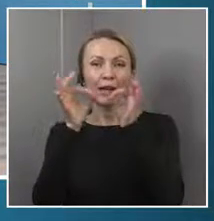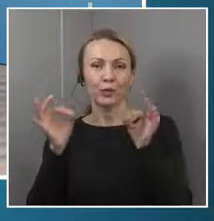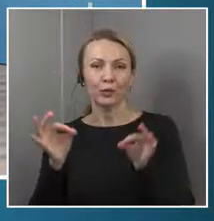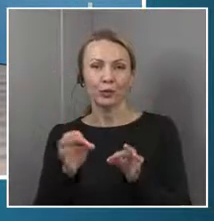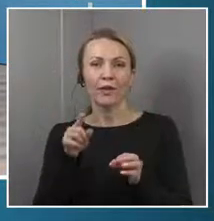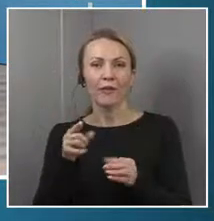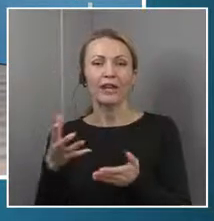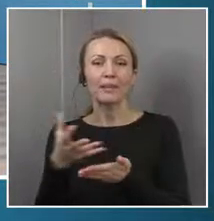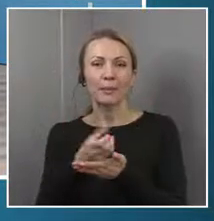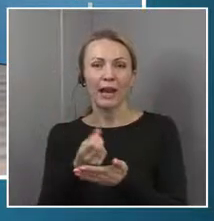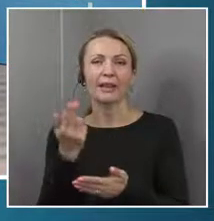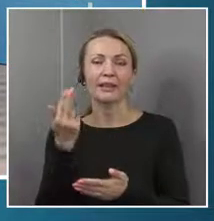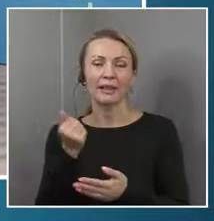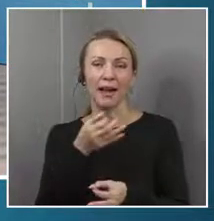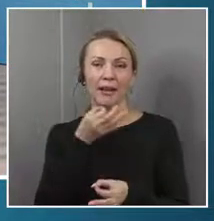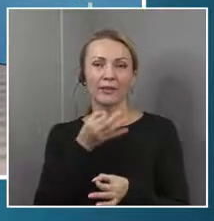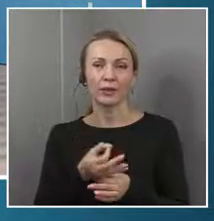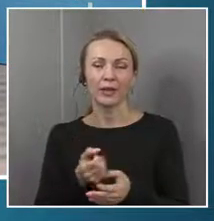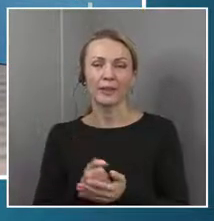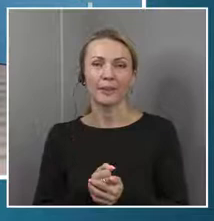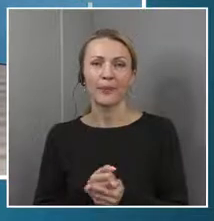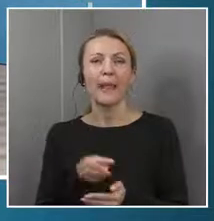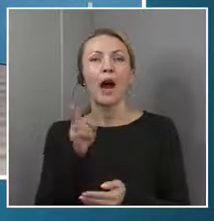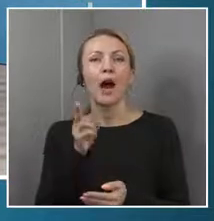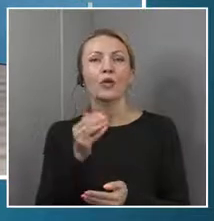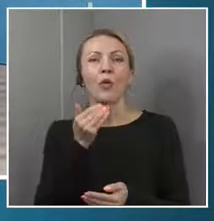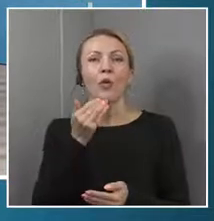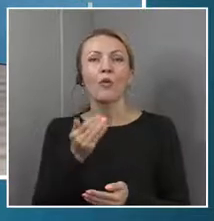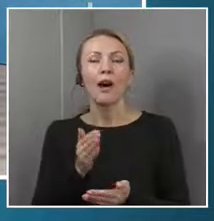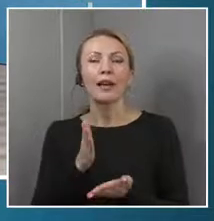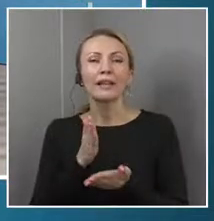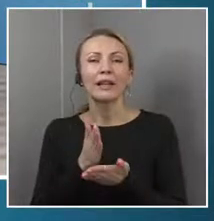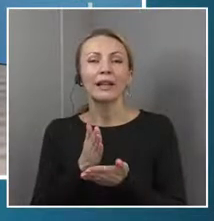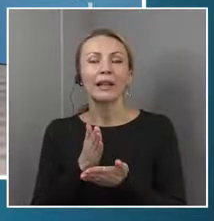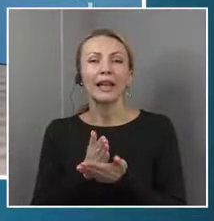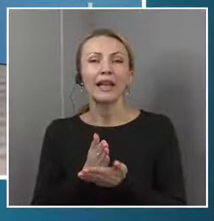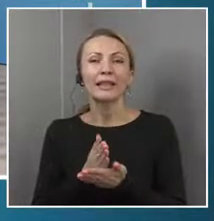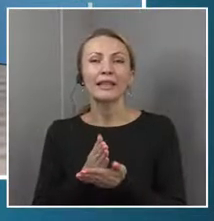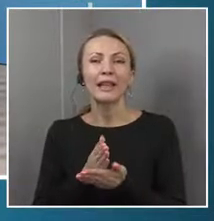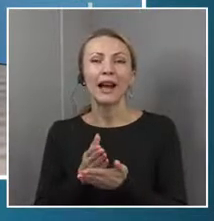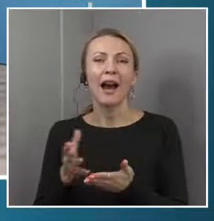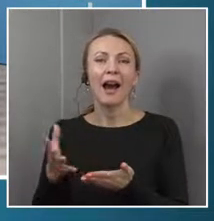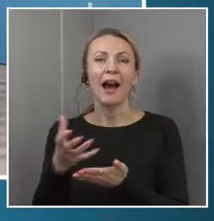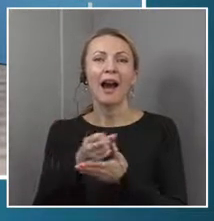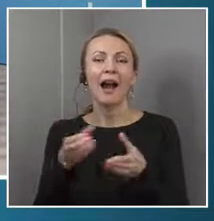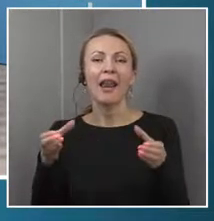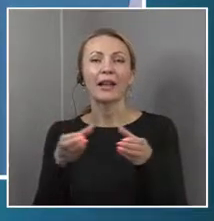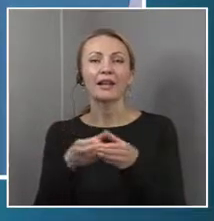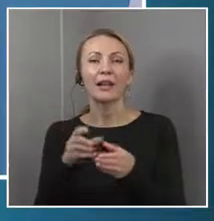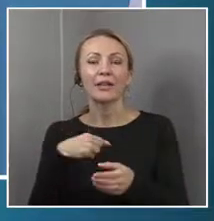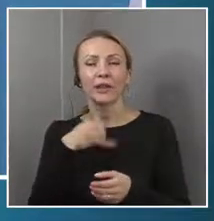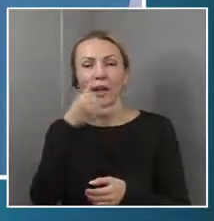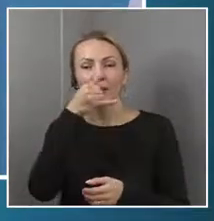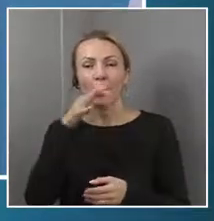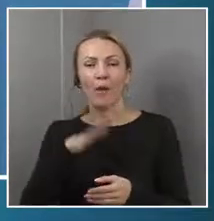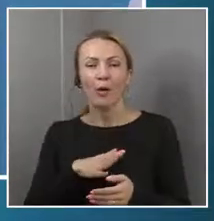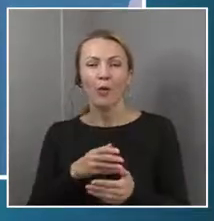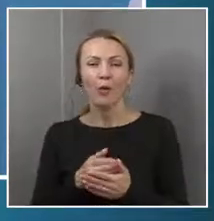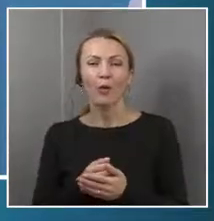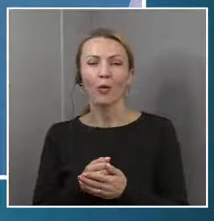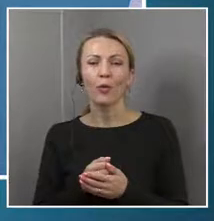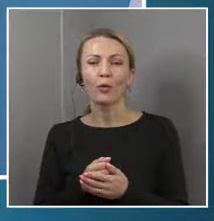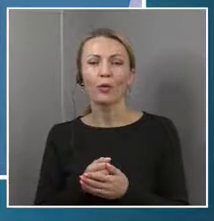yes. So can you tell us whom you collect? What are the proud jewels of your collection?